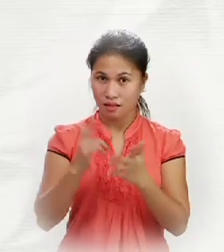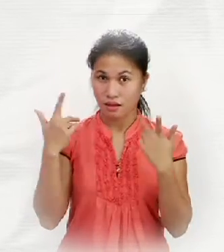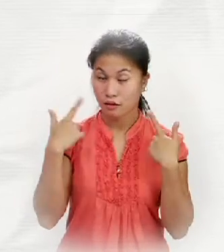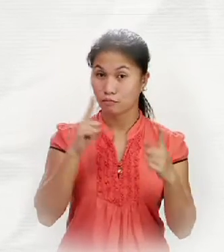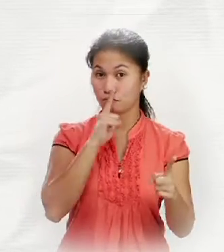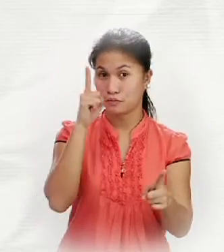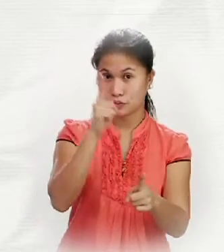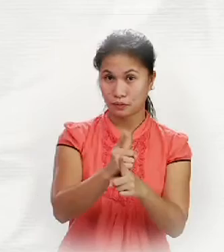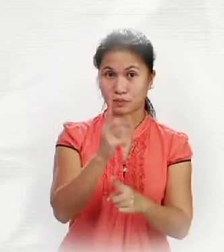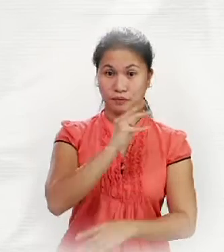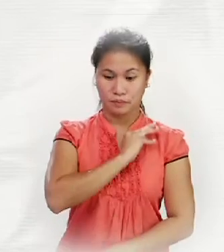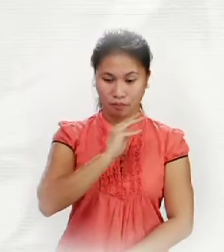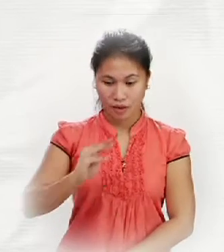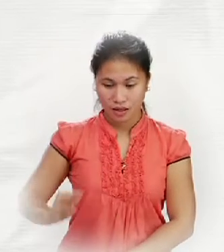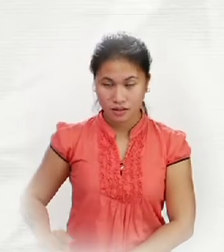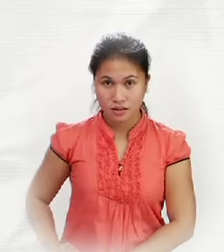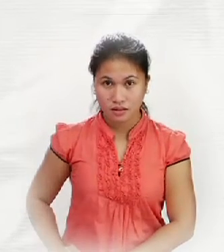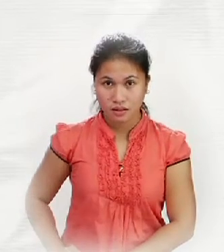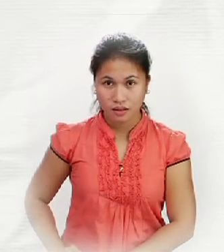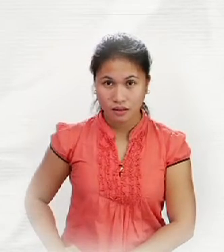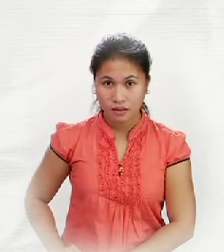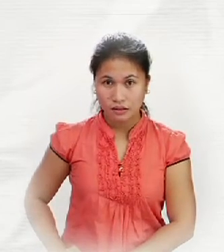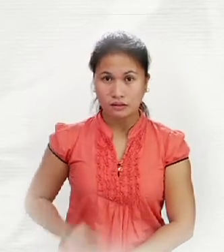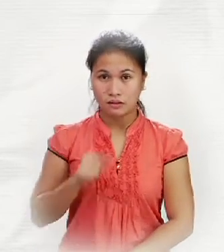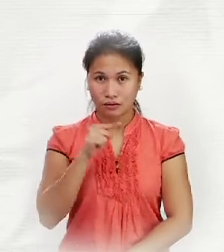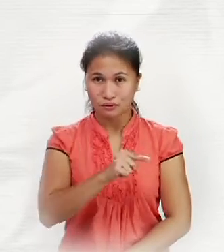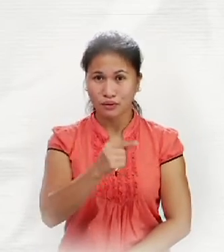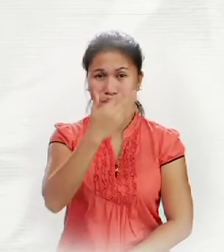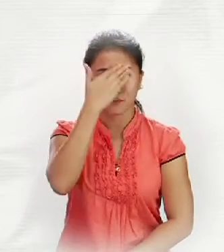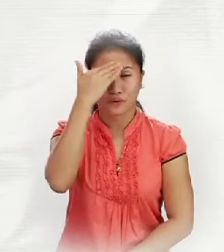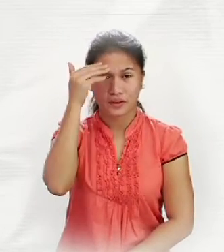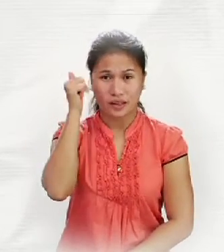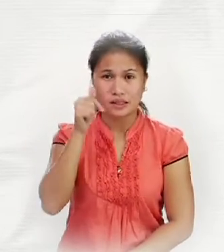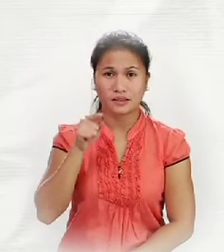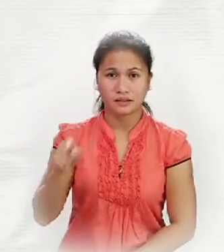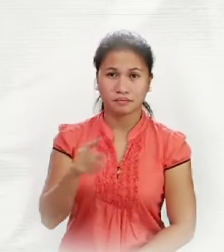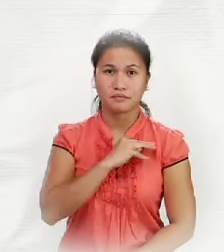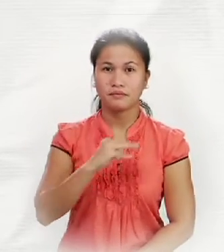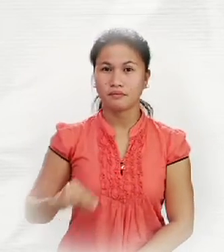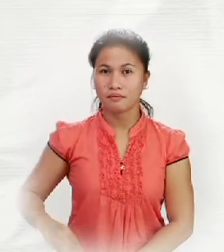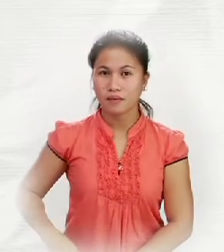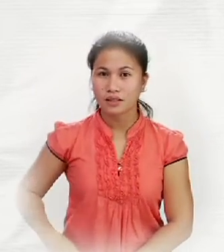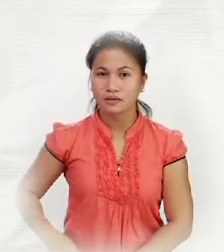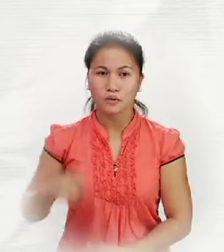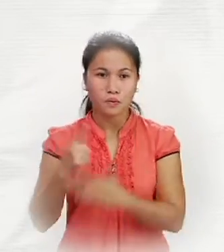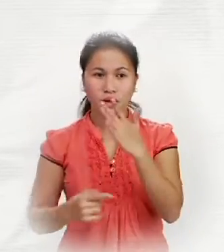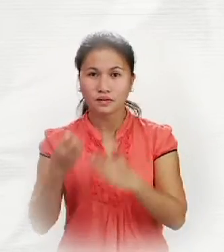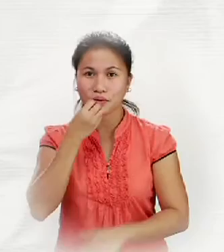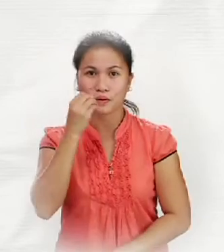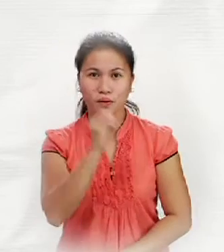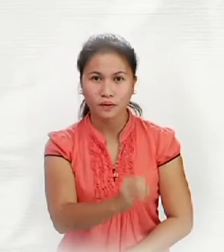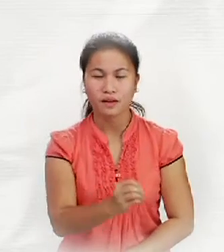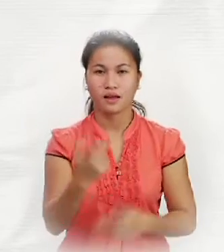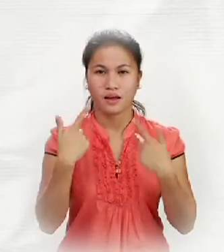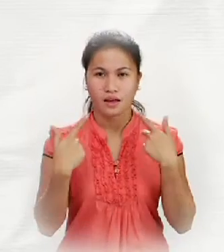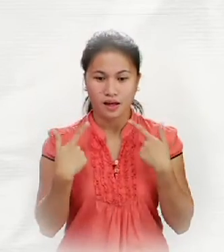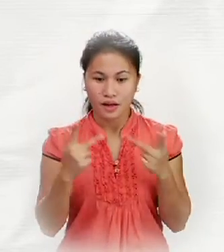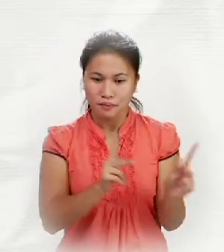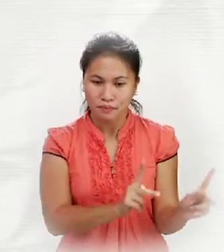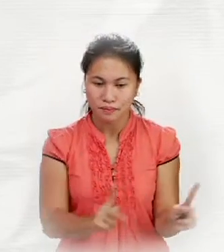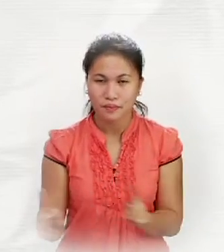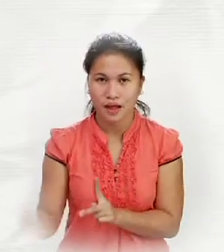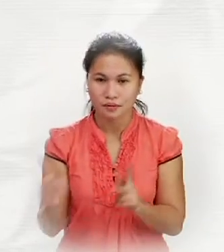master. He forgets that the master has orders, has plans that